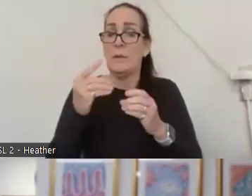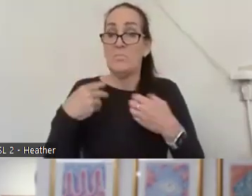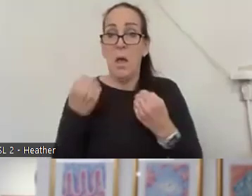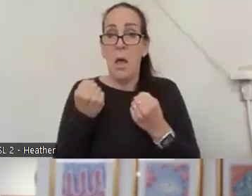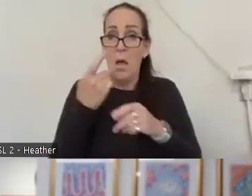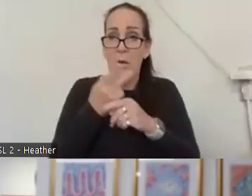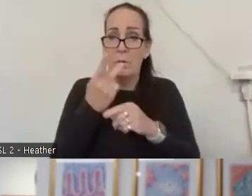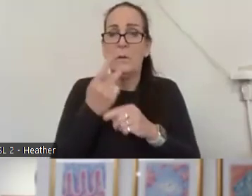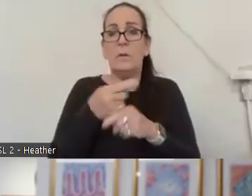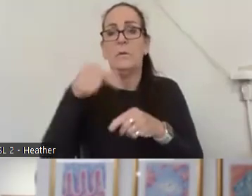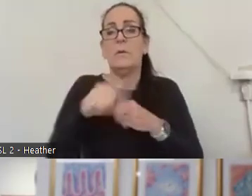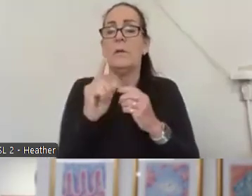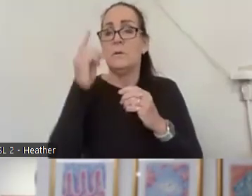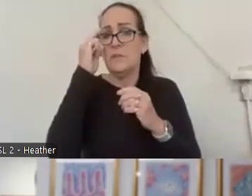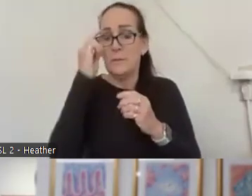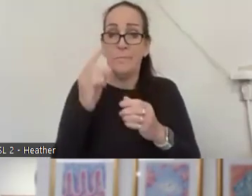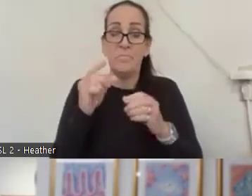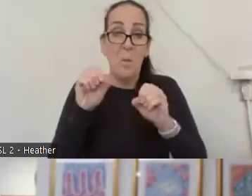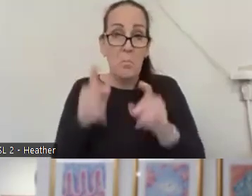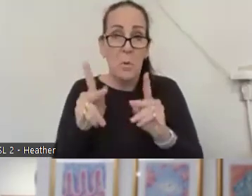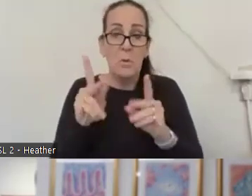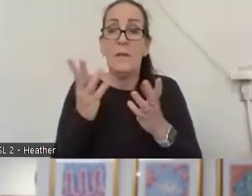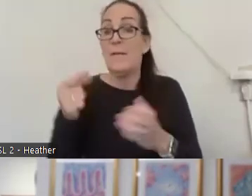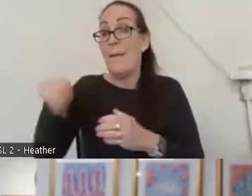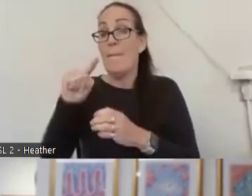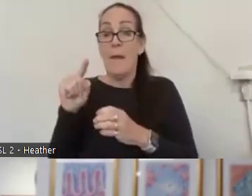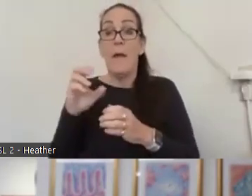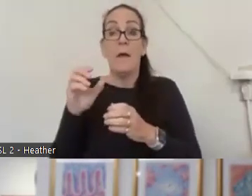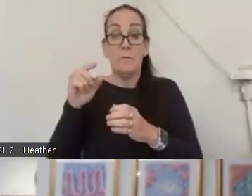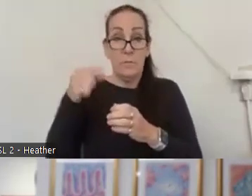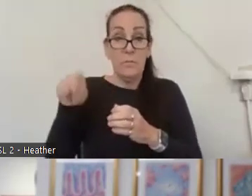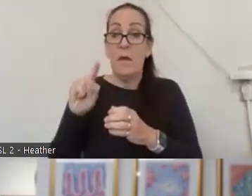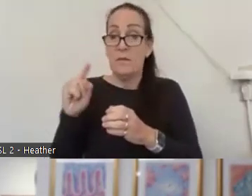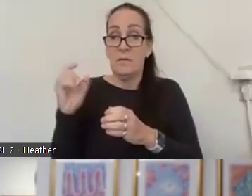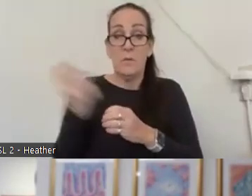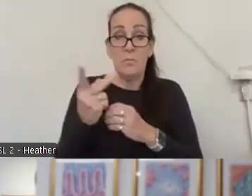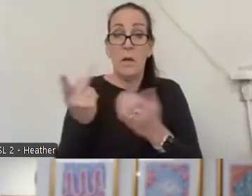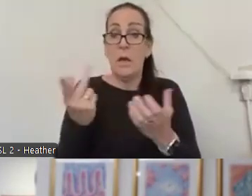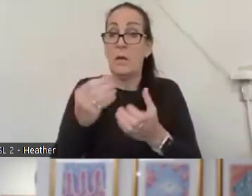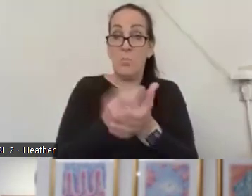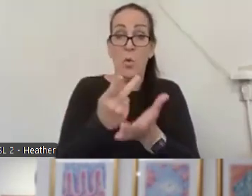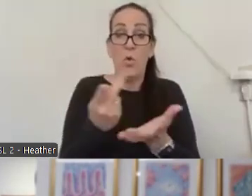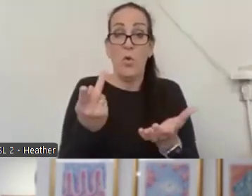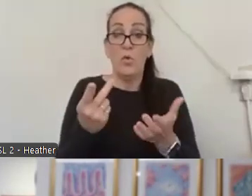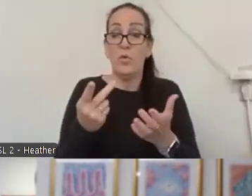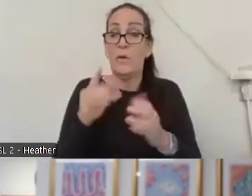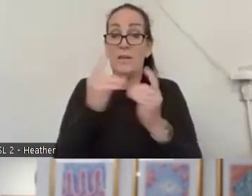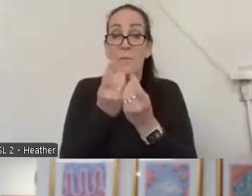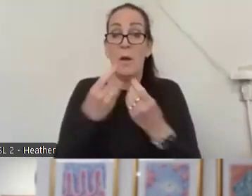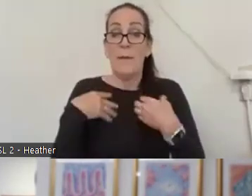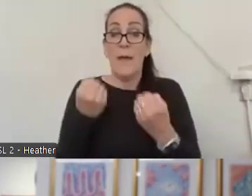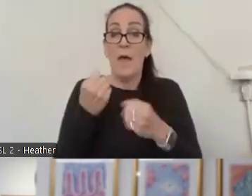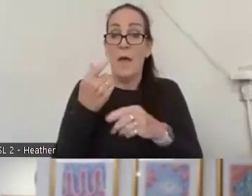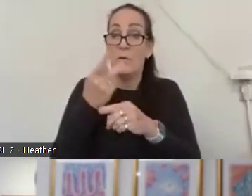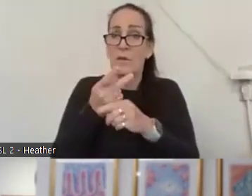opportunity, because they're the ones who approve the health plans when they come back and say, hey, we'd like to eliminate these community supports. And